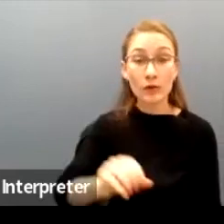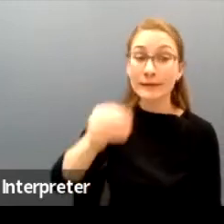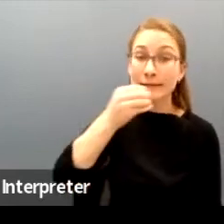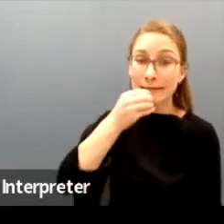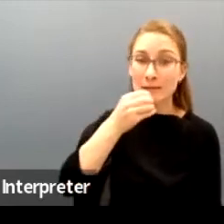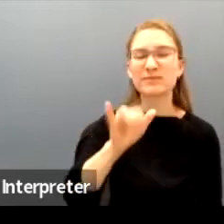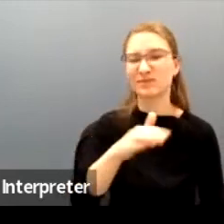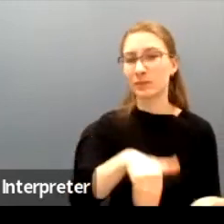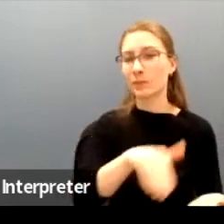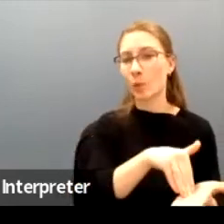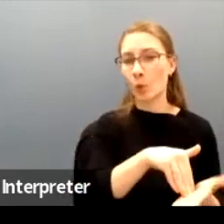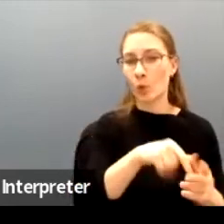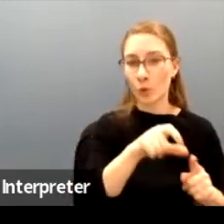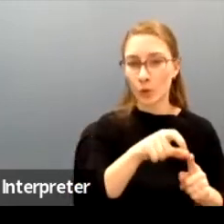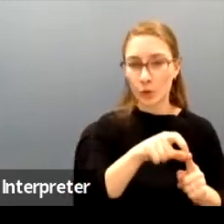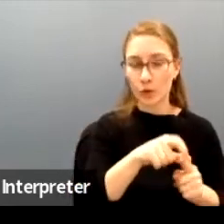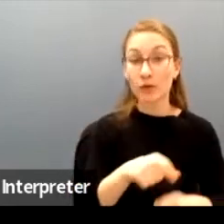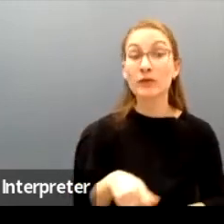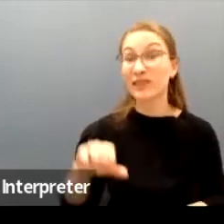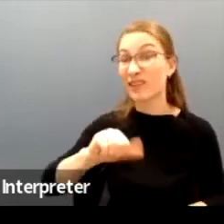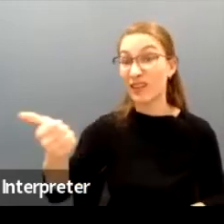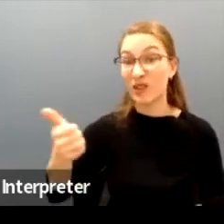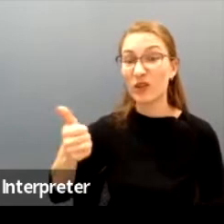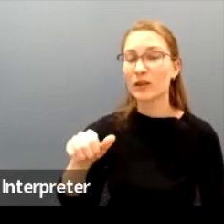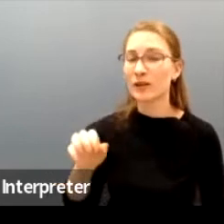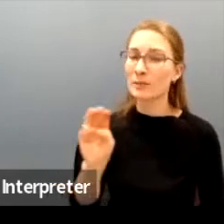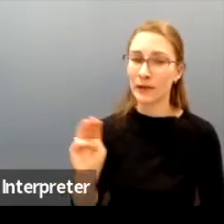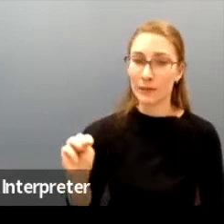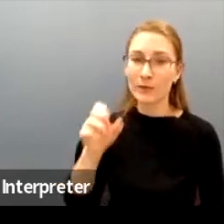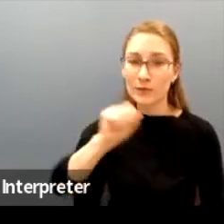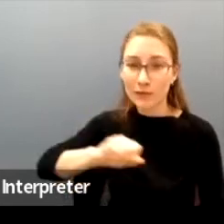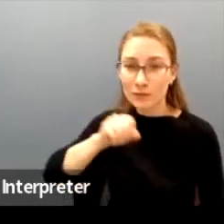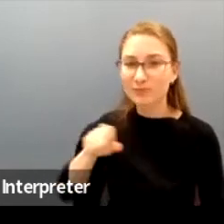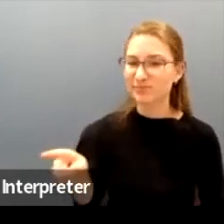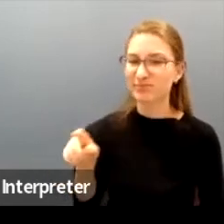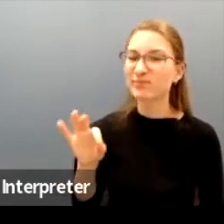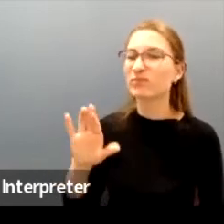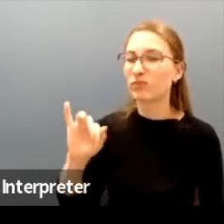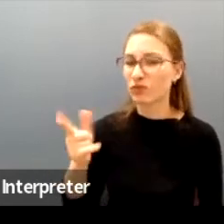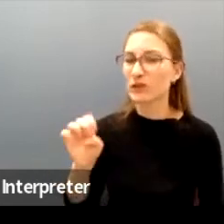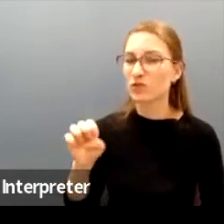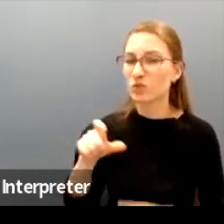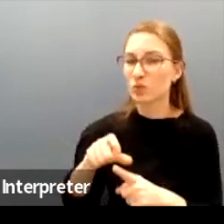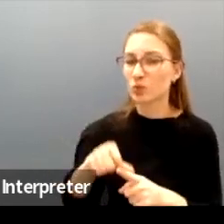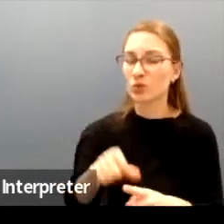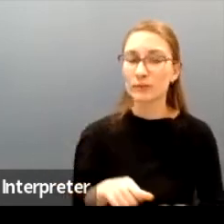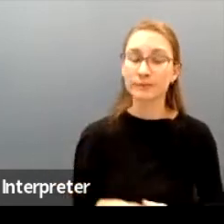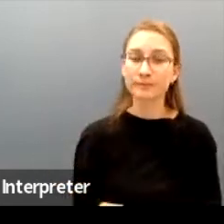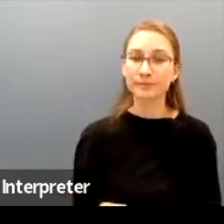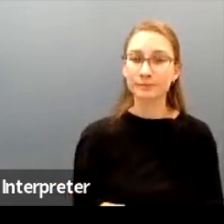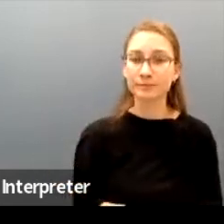on, but girl and eats would be those core words, and then Mickey Mouse ice cream would be your fringe words, mostly